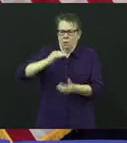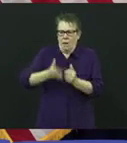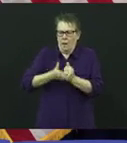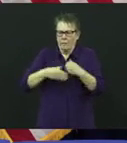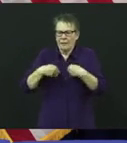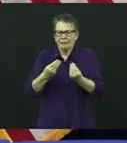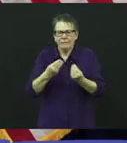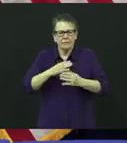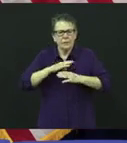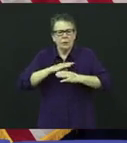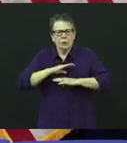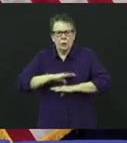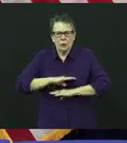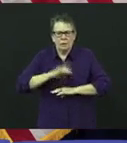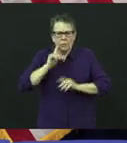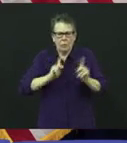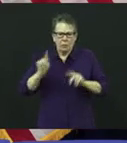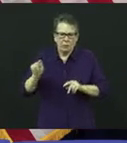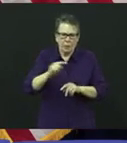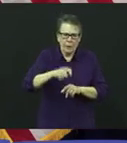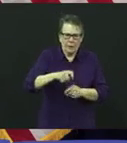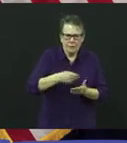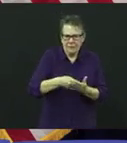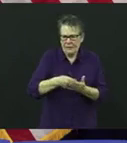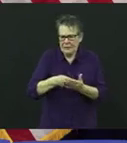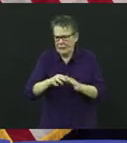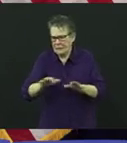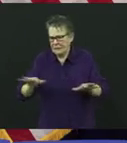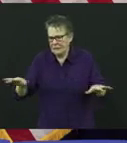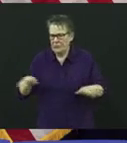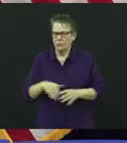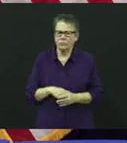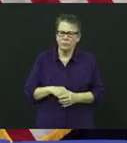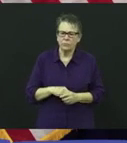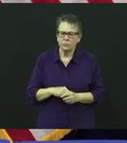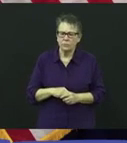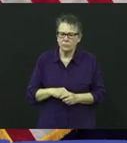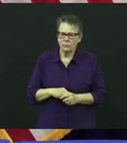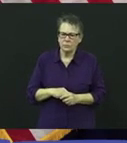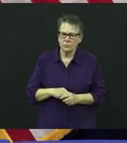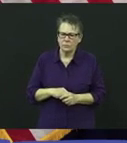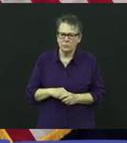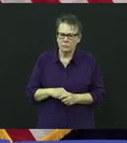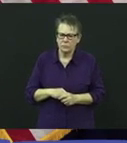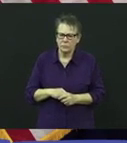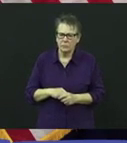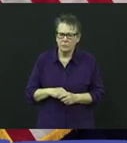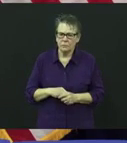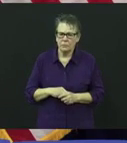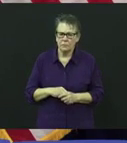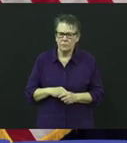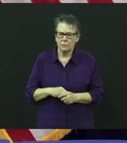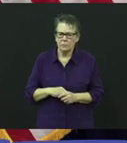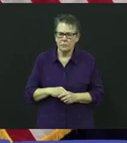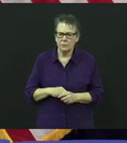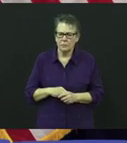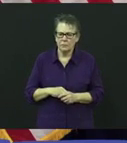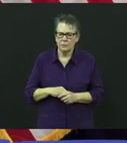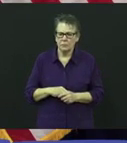The board of directors, again, with the likes of Ray Chambers and Nina Wells and and others who